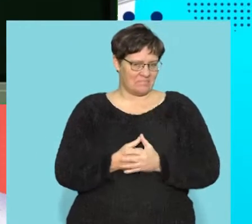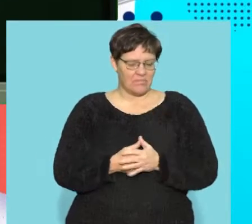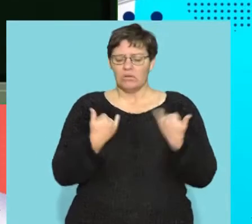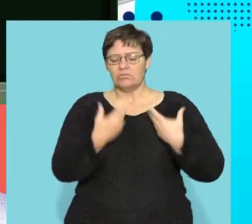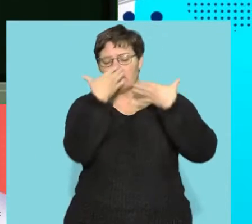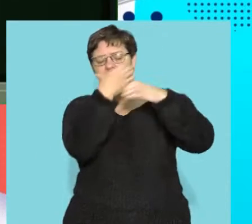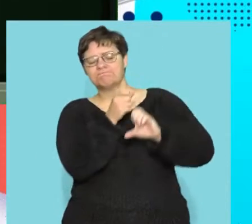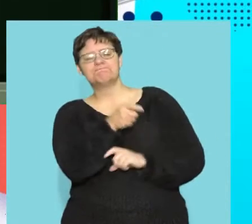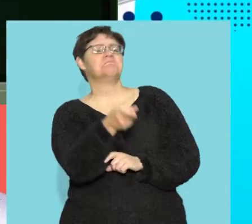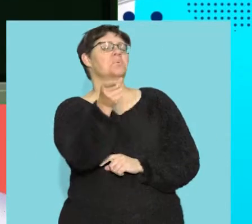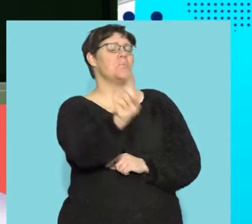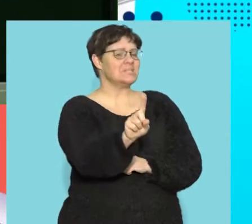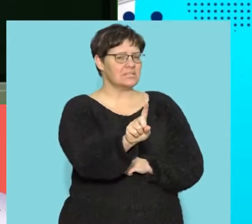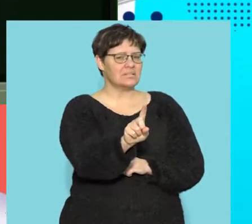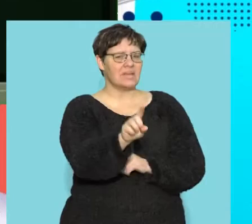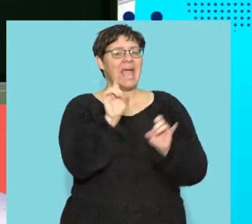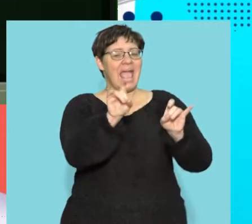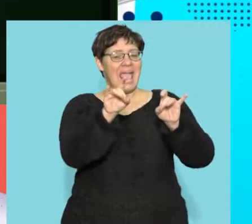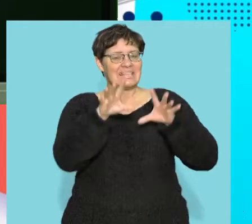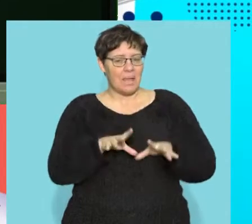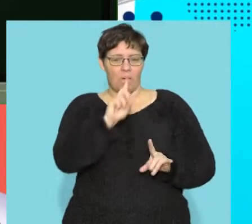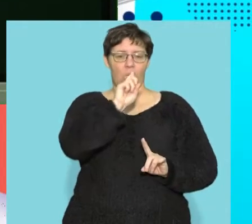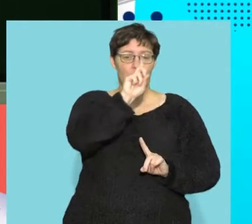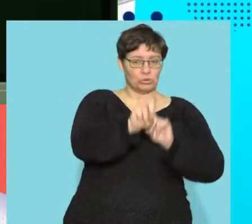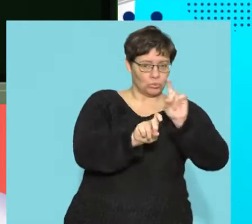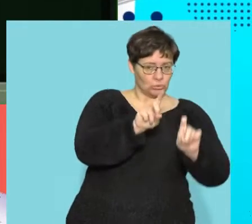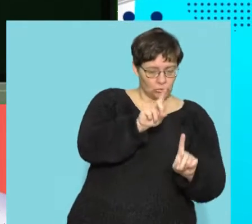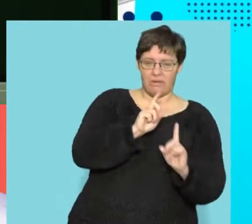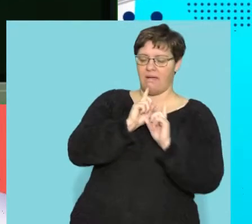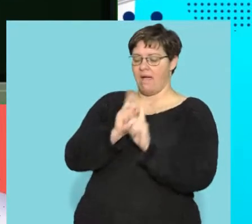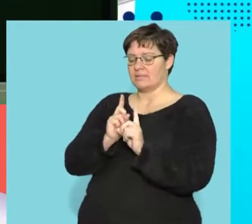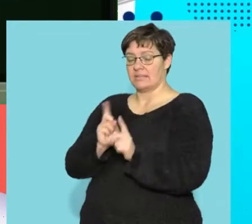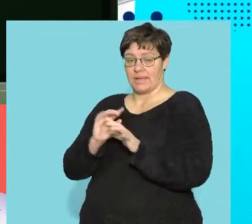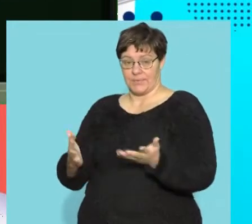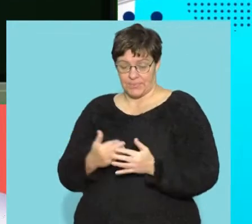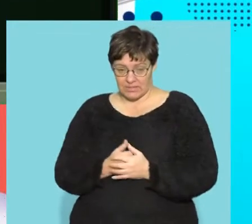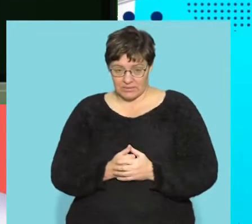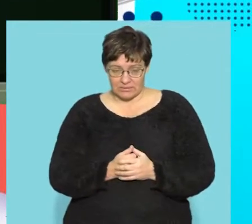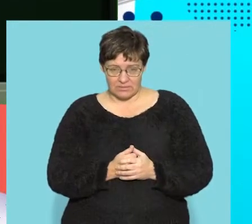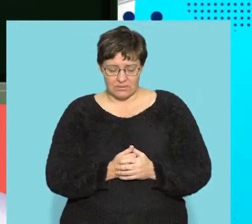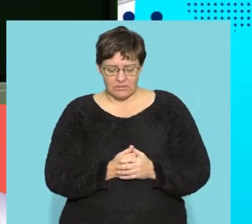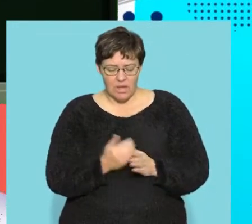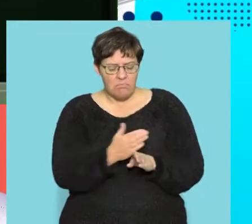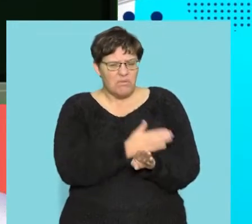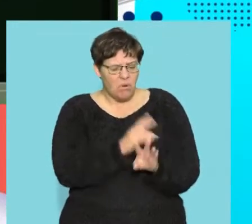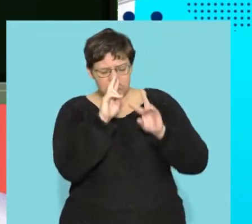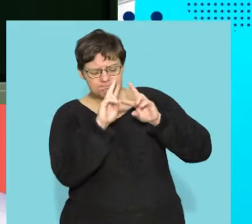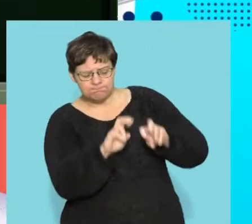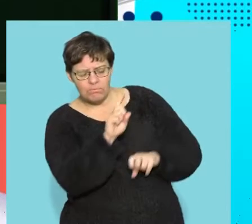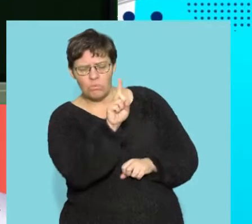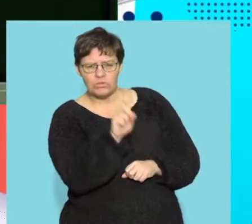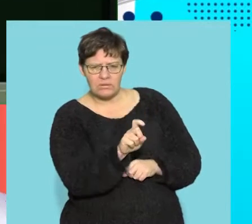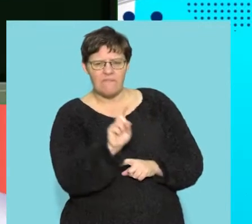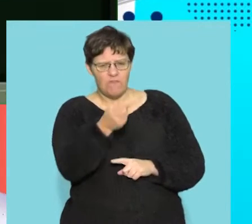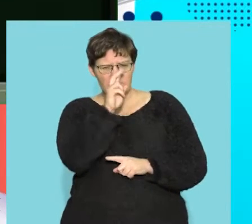doing today? Today we're looking at typical examination questions. Right. Now, before we actually go into the